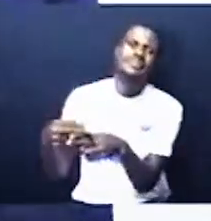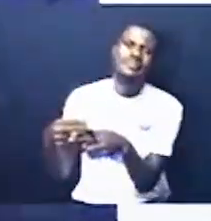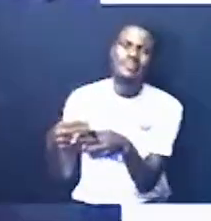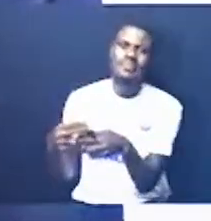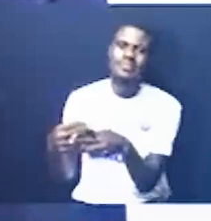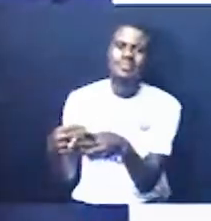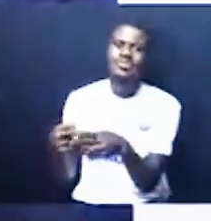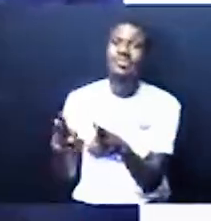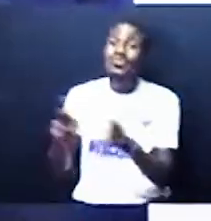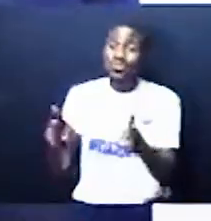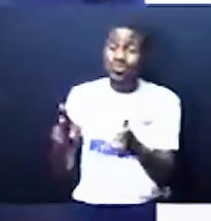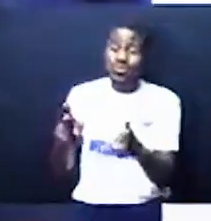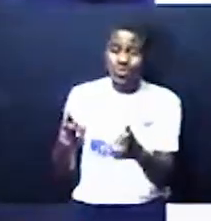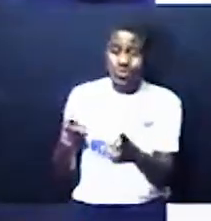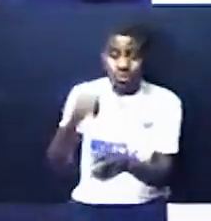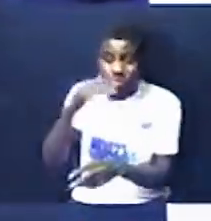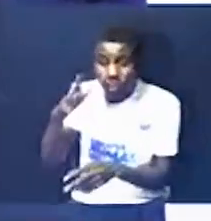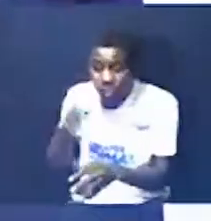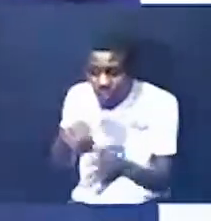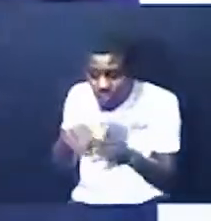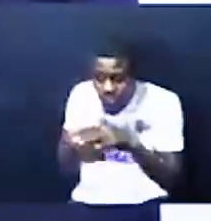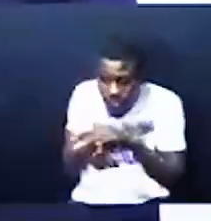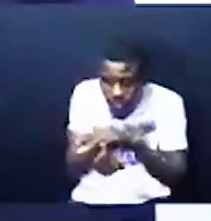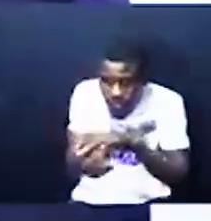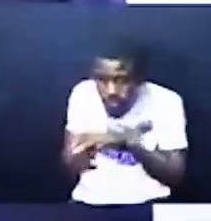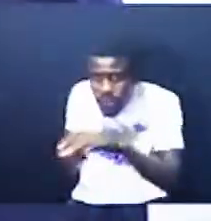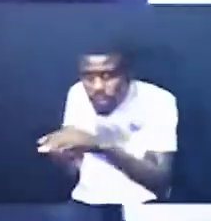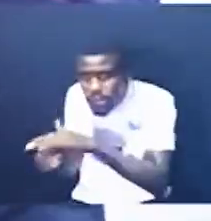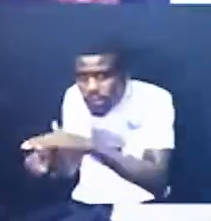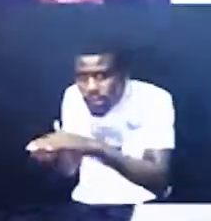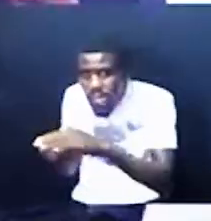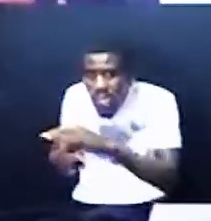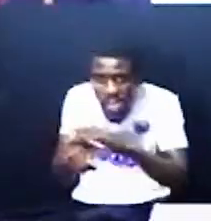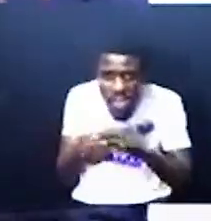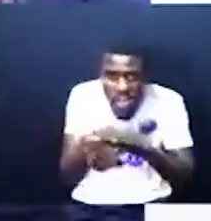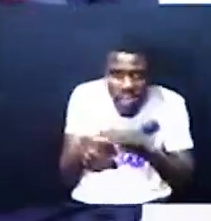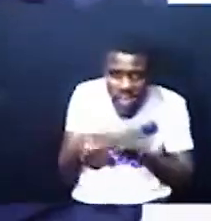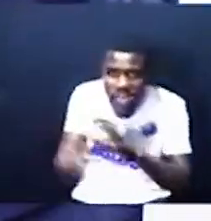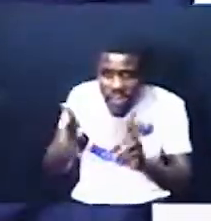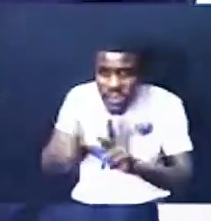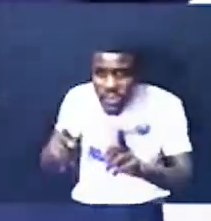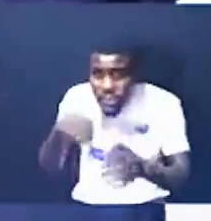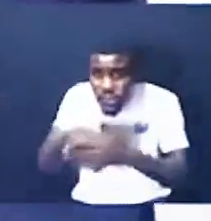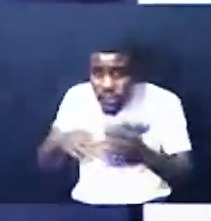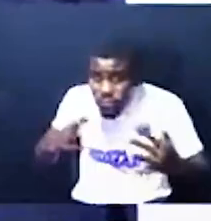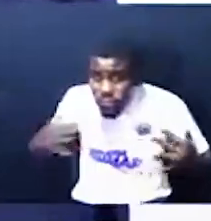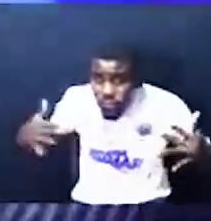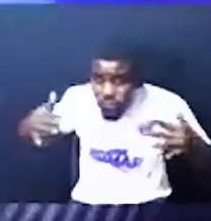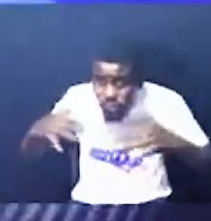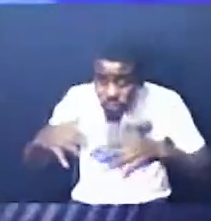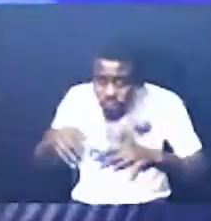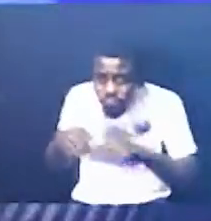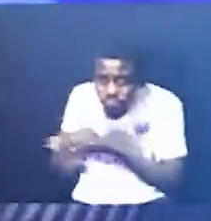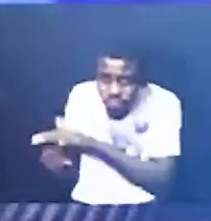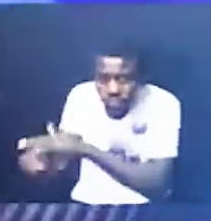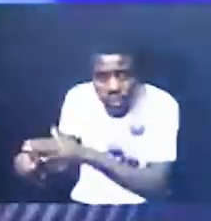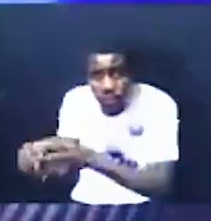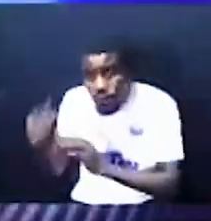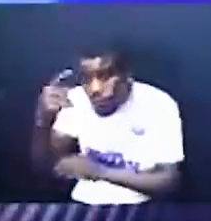So she was hiding in the crowd. See, for her to touch